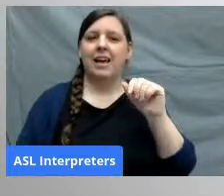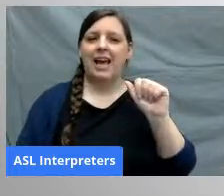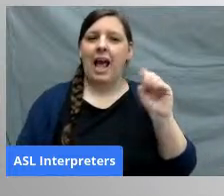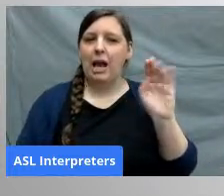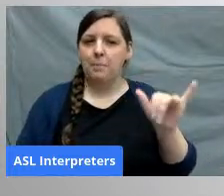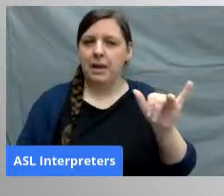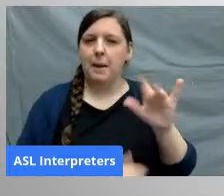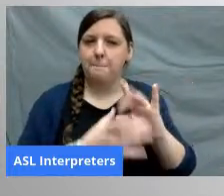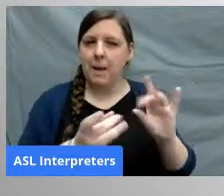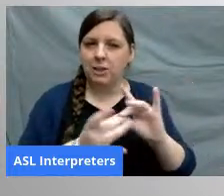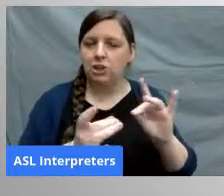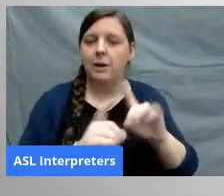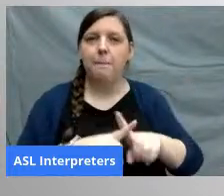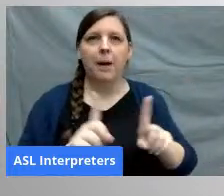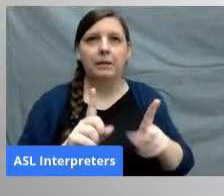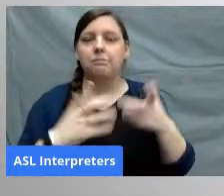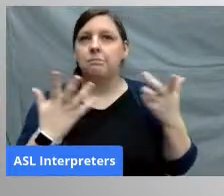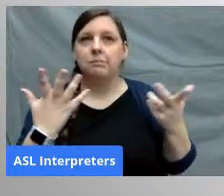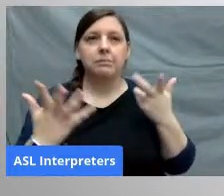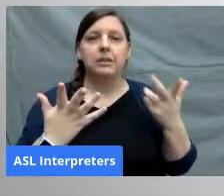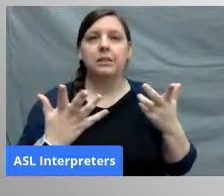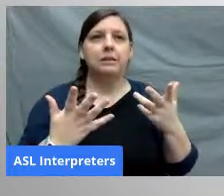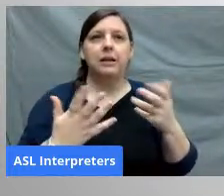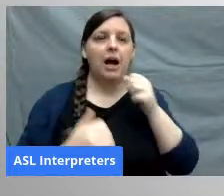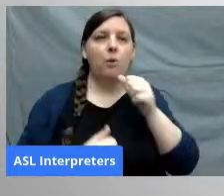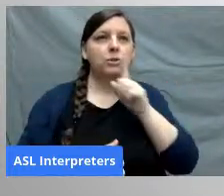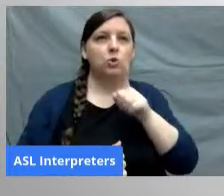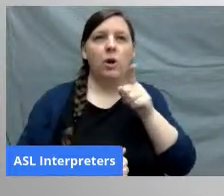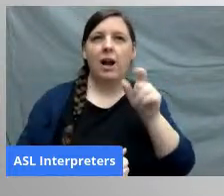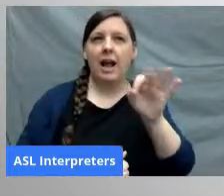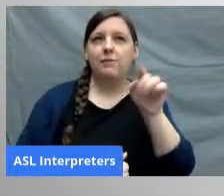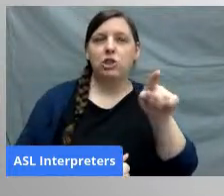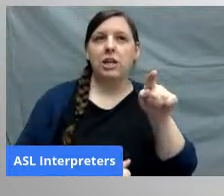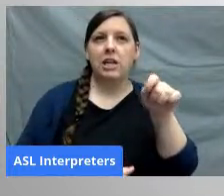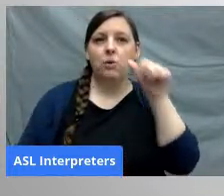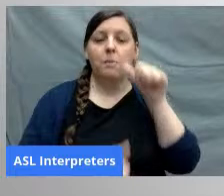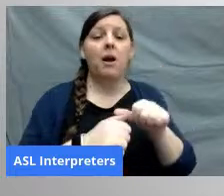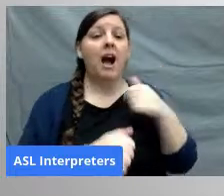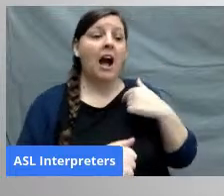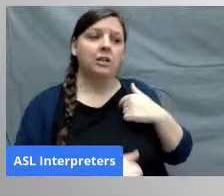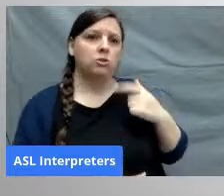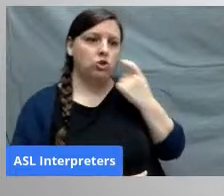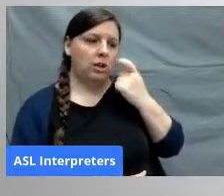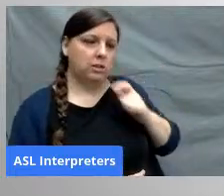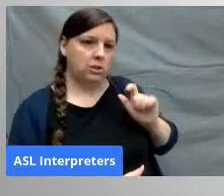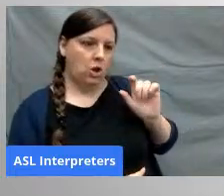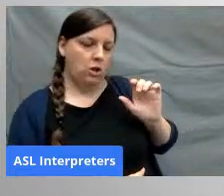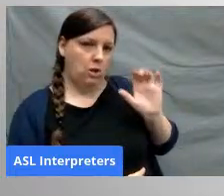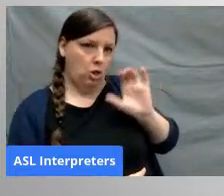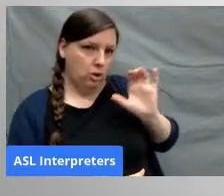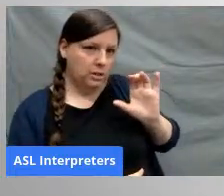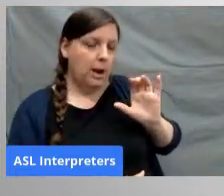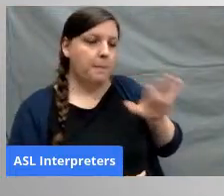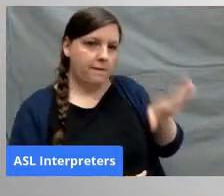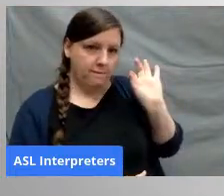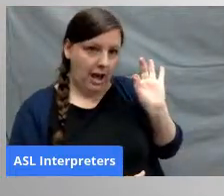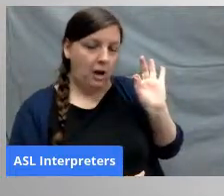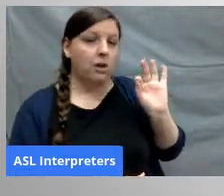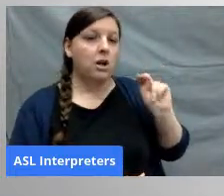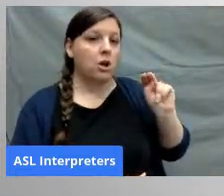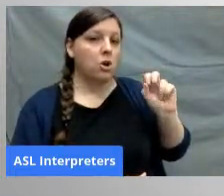just didn't know if she remembered. I just looked it up for quick reference. On November 1st, our positivity rate